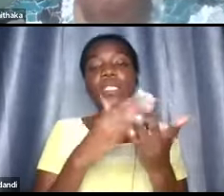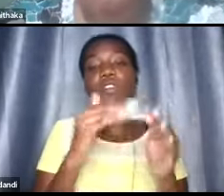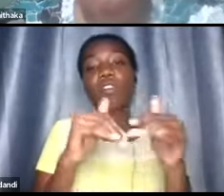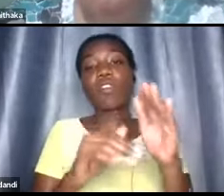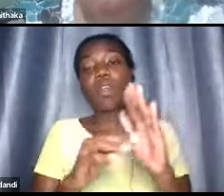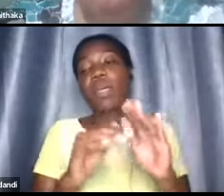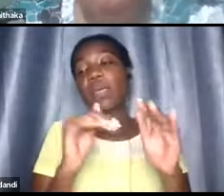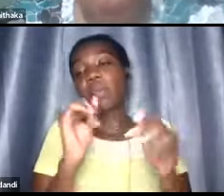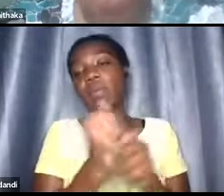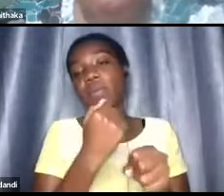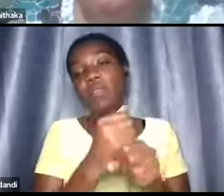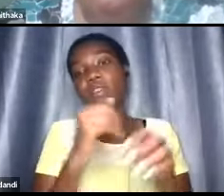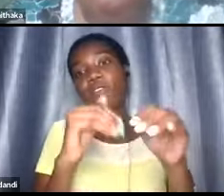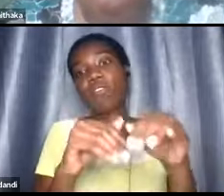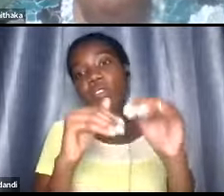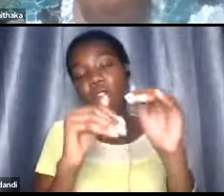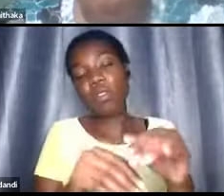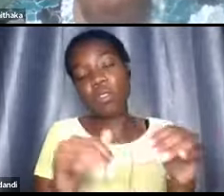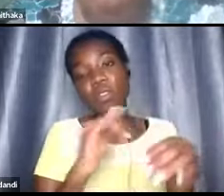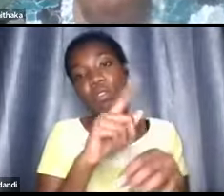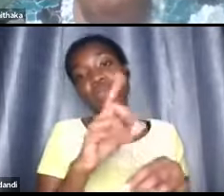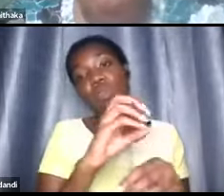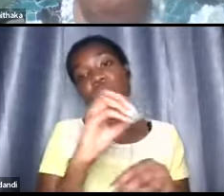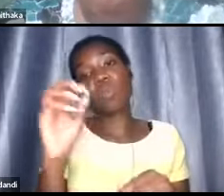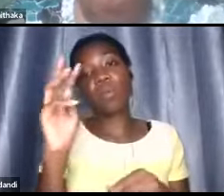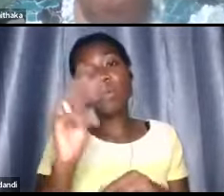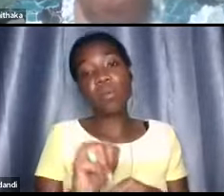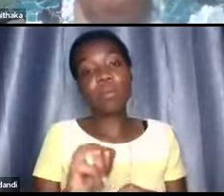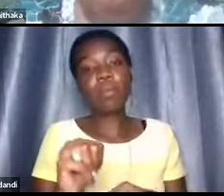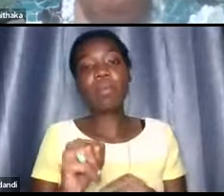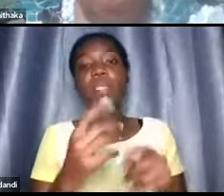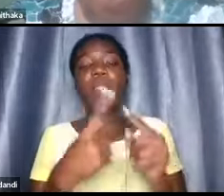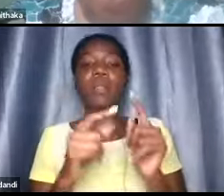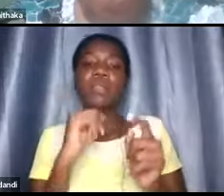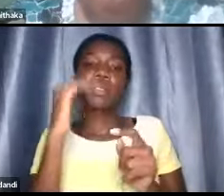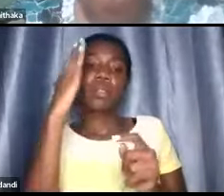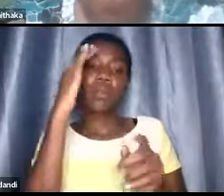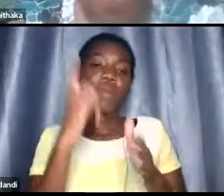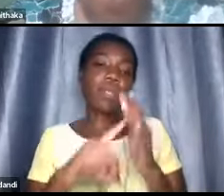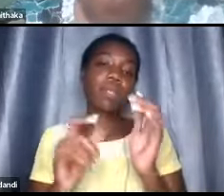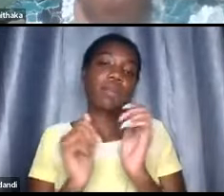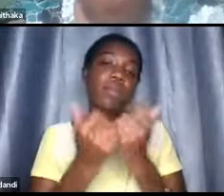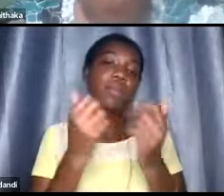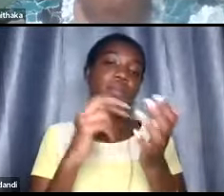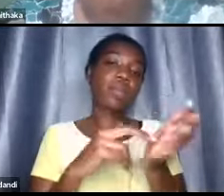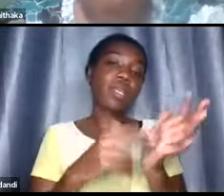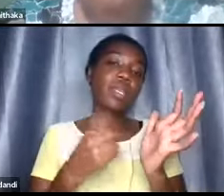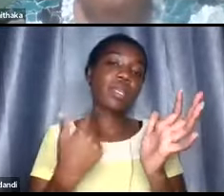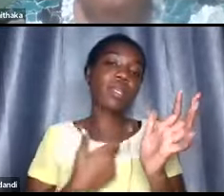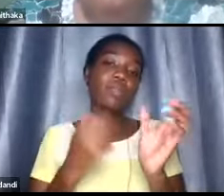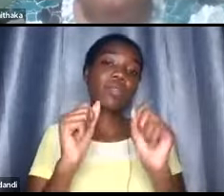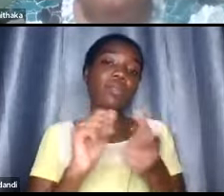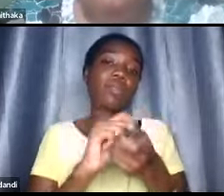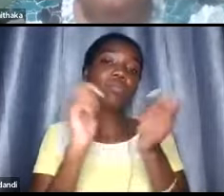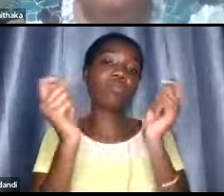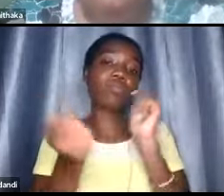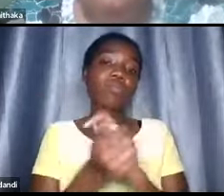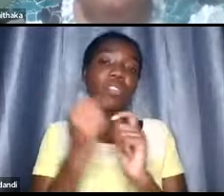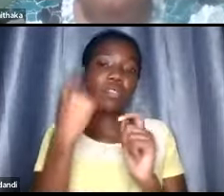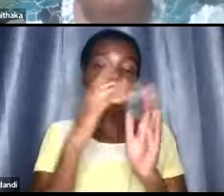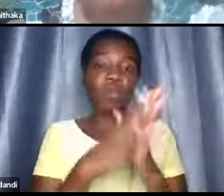join Zoom. They have to go to Facebook. I really don't know what's happening. If this continues, then we might switch entirely to either Facebook or go to